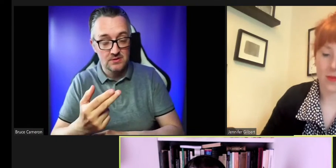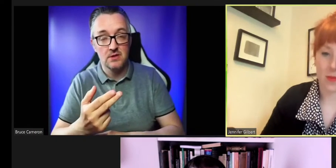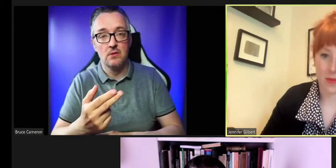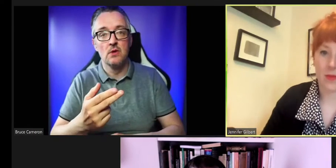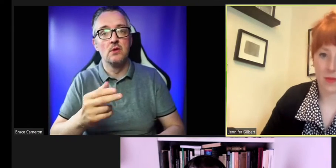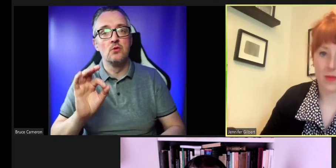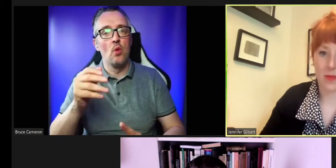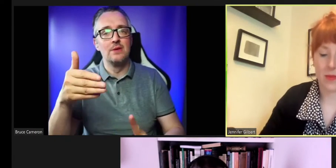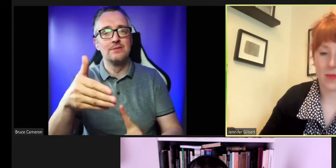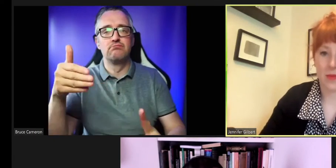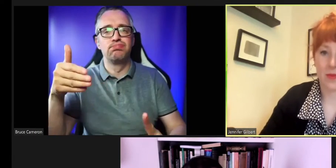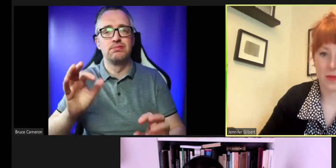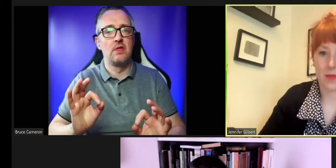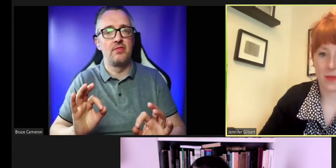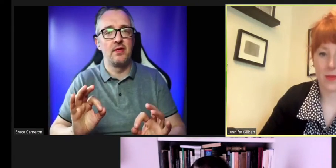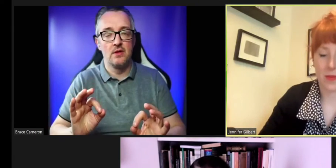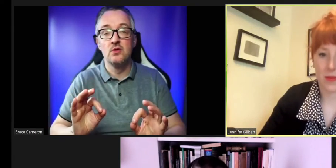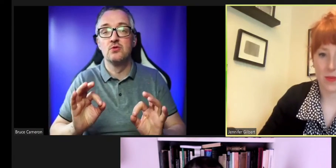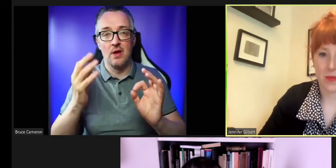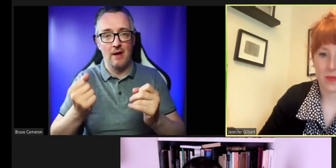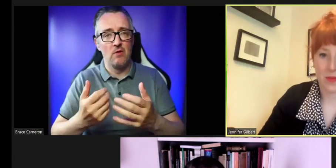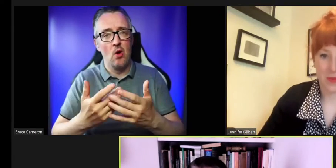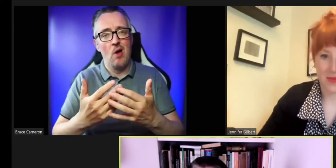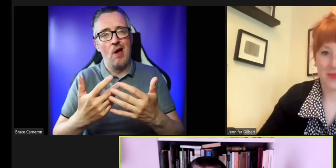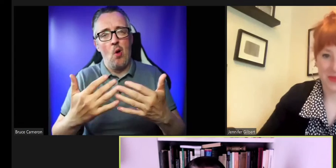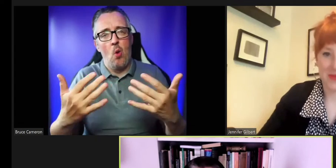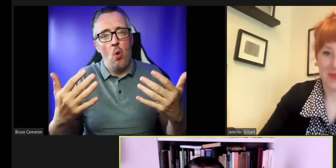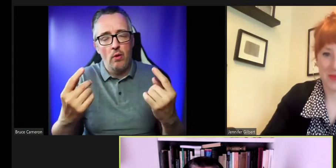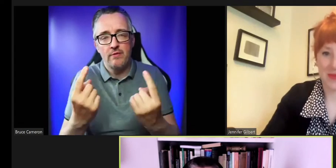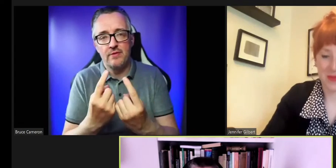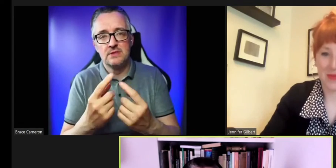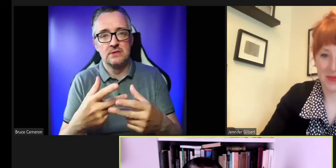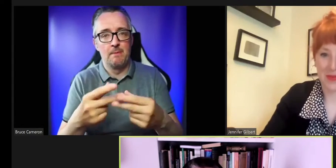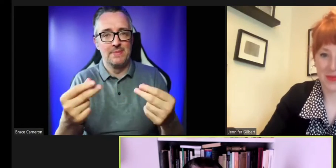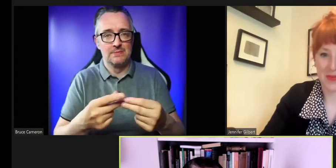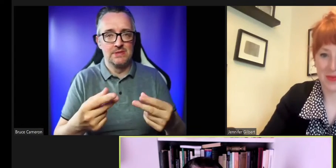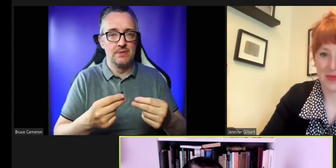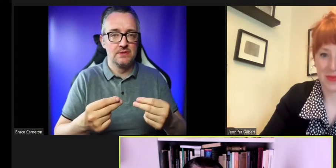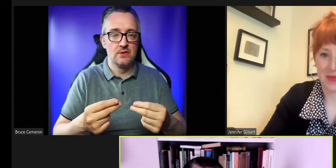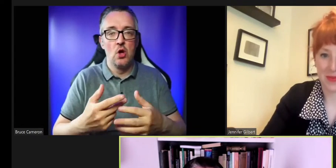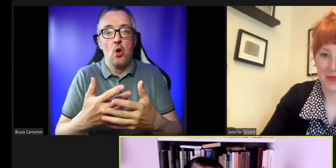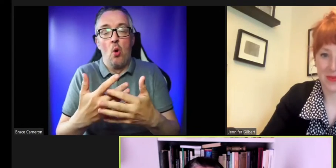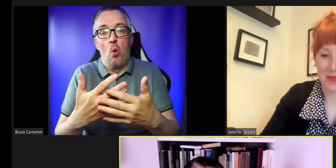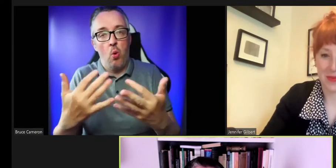practice. So I think we've got there's lots of things missing. There's lots of areas that need development.